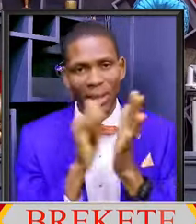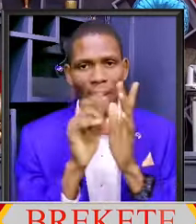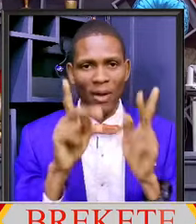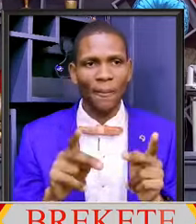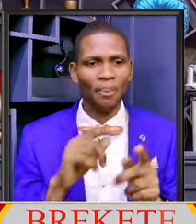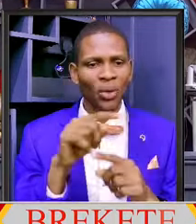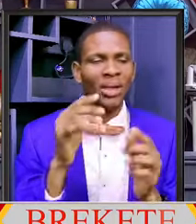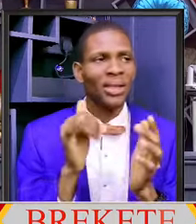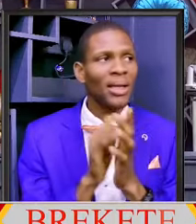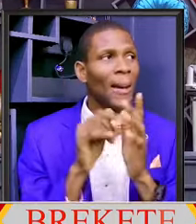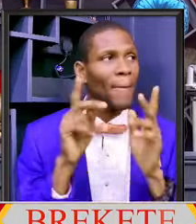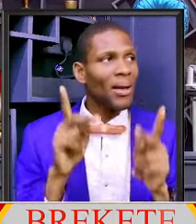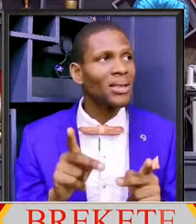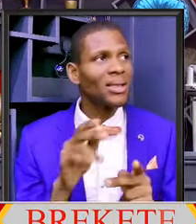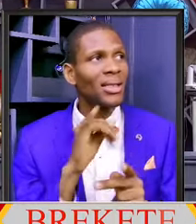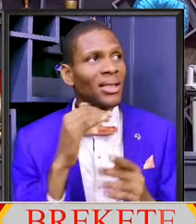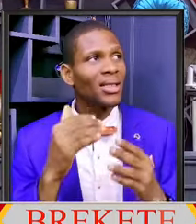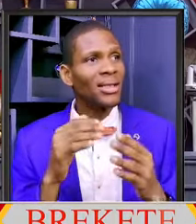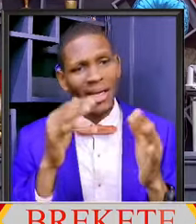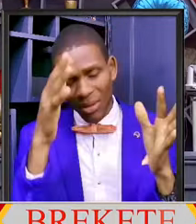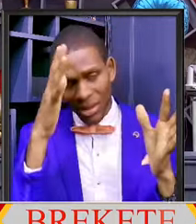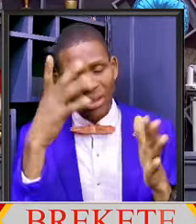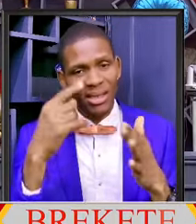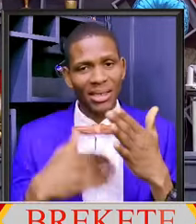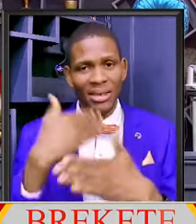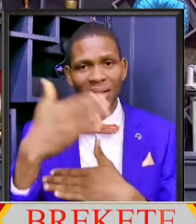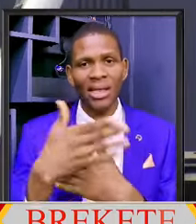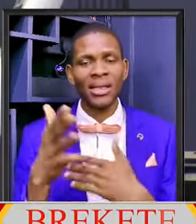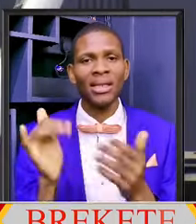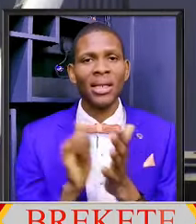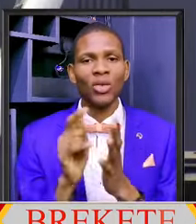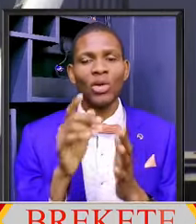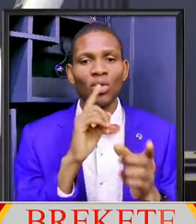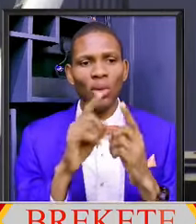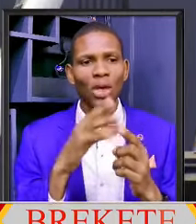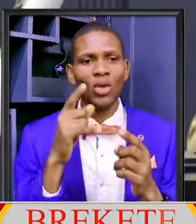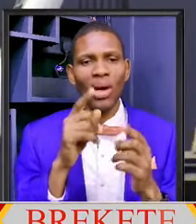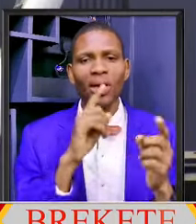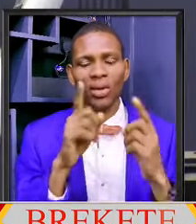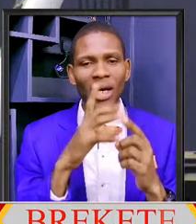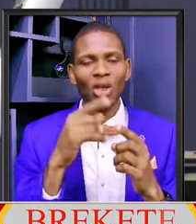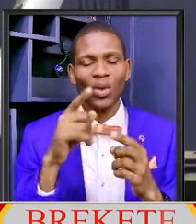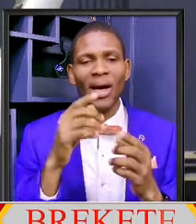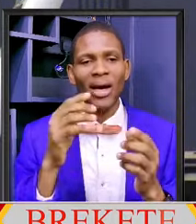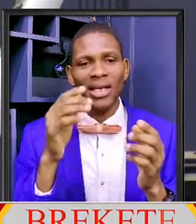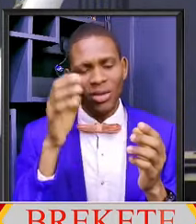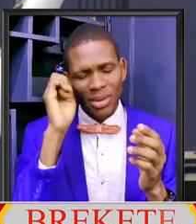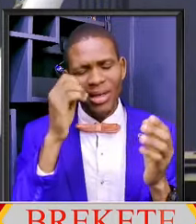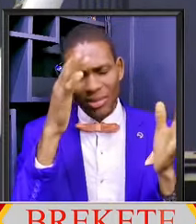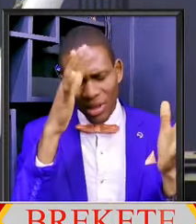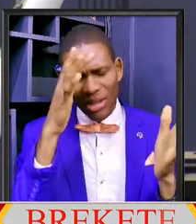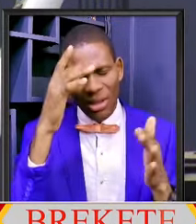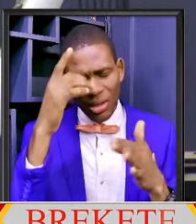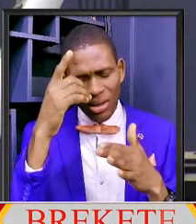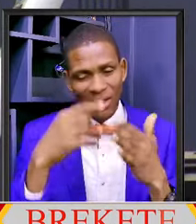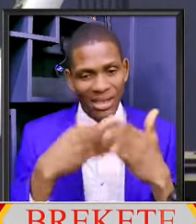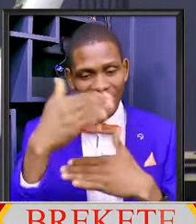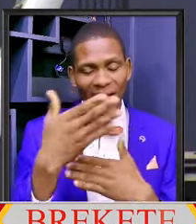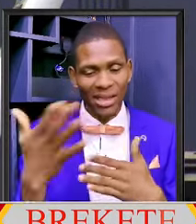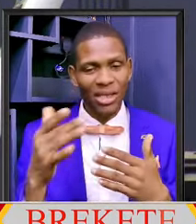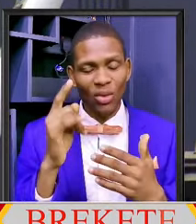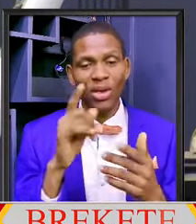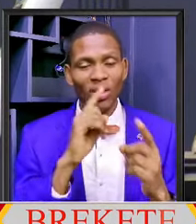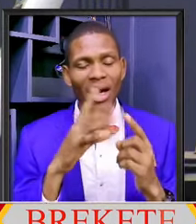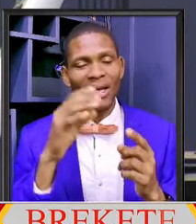When person they expect the next thing where you go talk. You talk him. They expect the next thing where you go talk. You talk him.